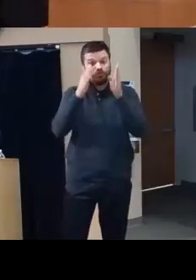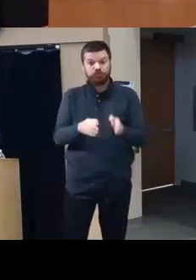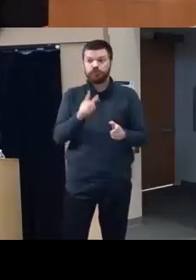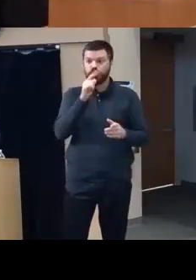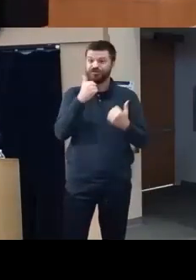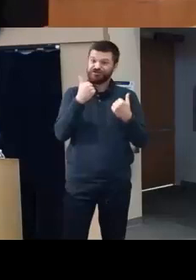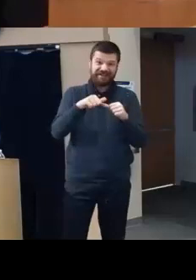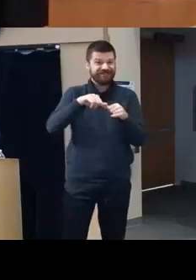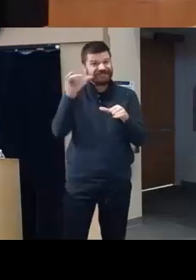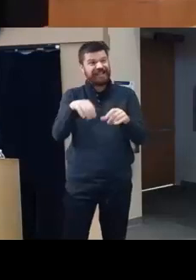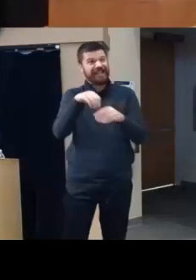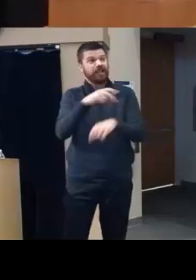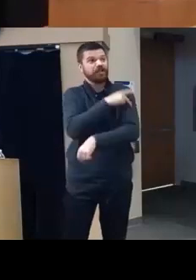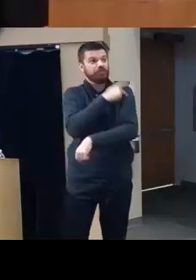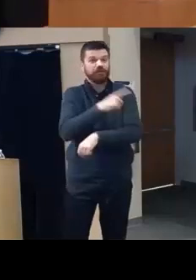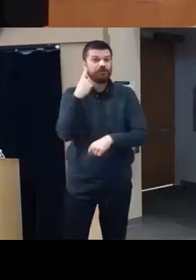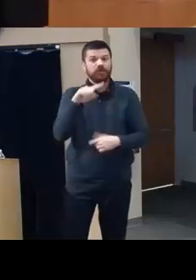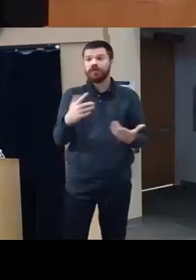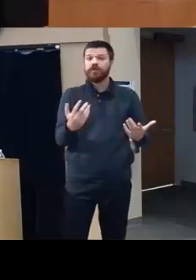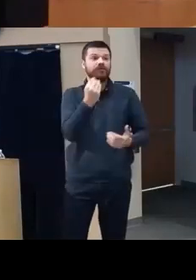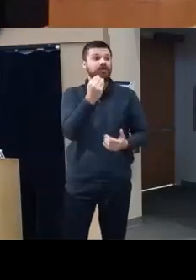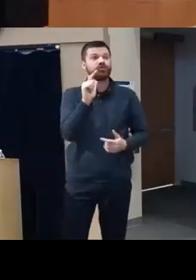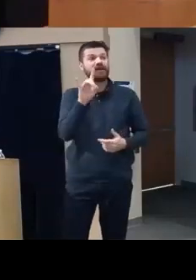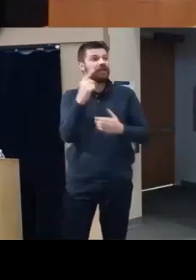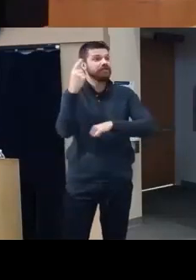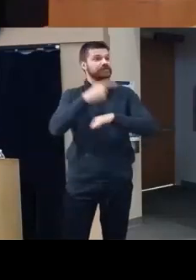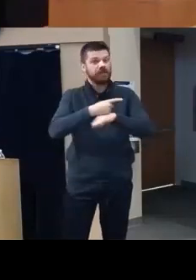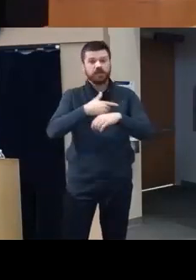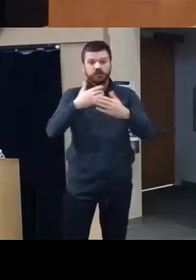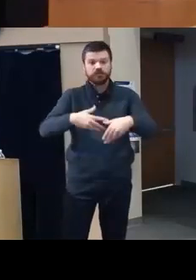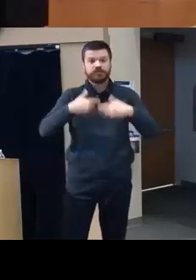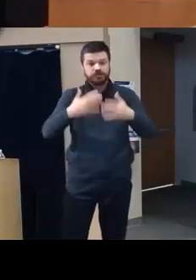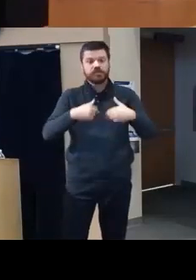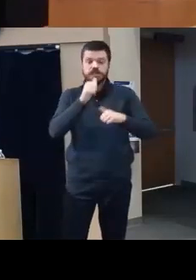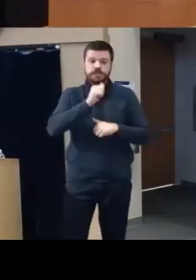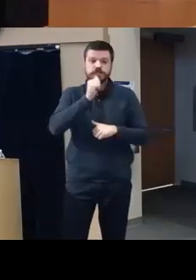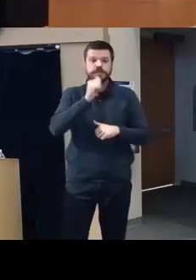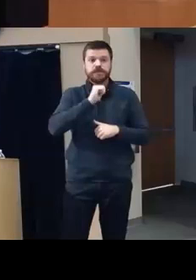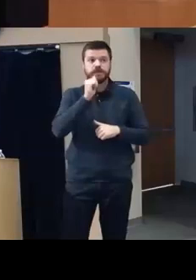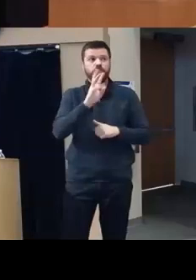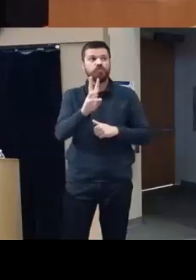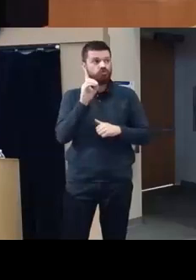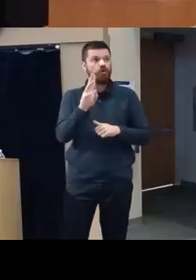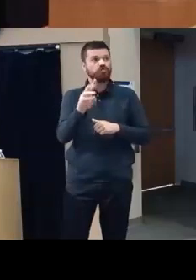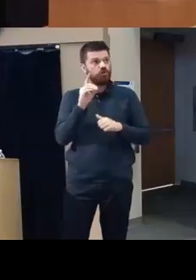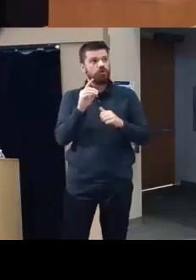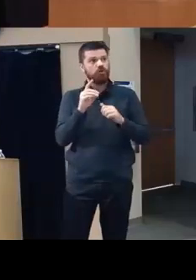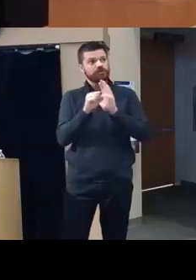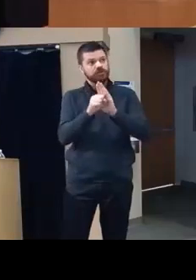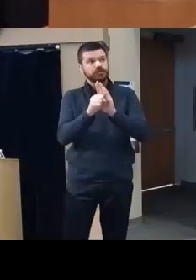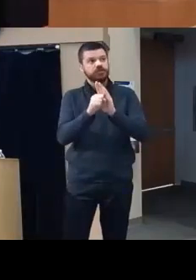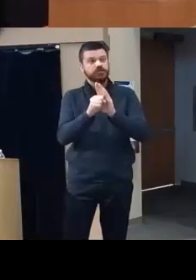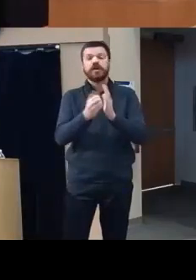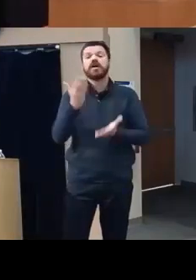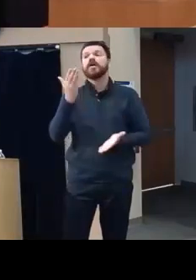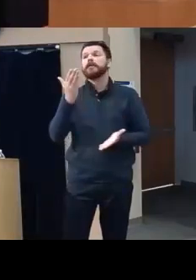stay in an inpatient program for 14 or 28 days, experiencing ongoing opioid withdrawal, which may have been